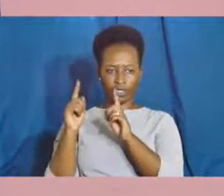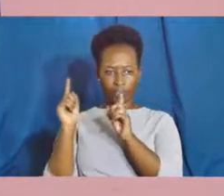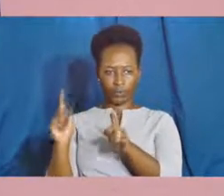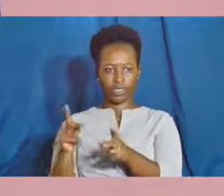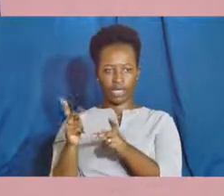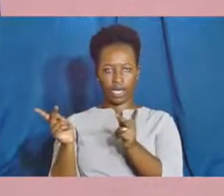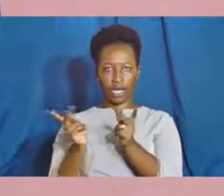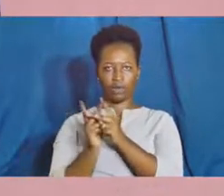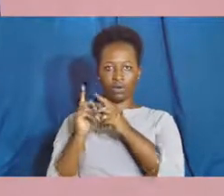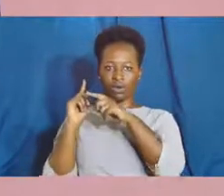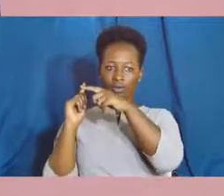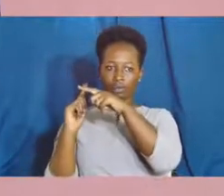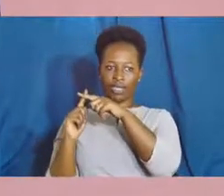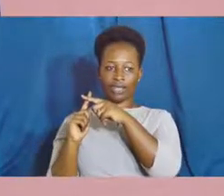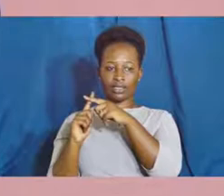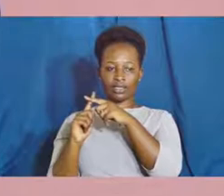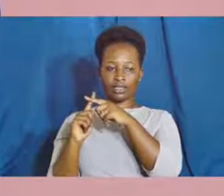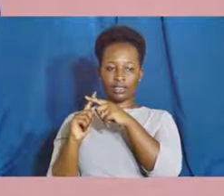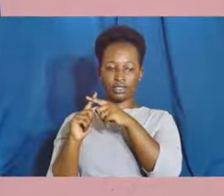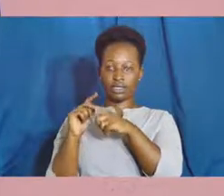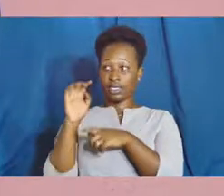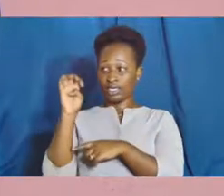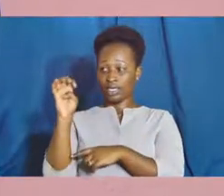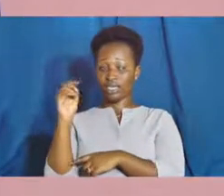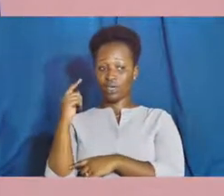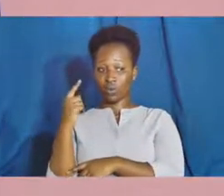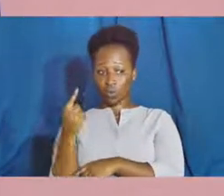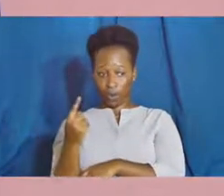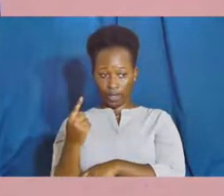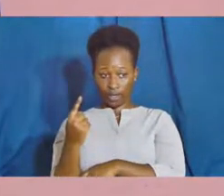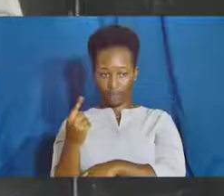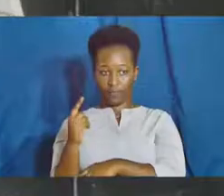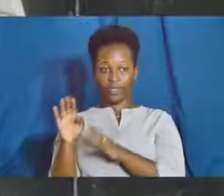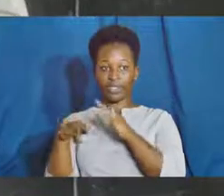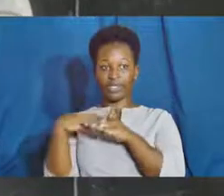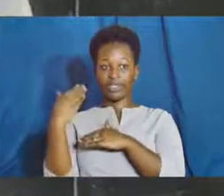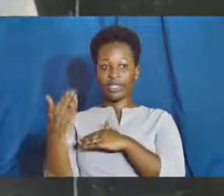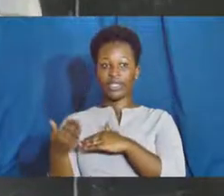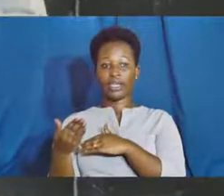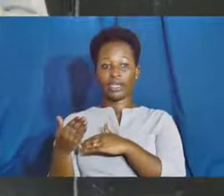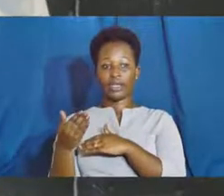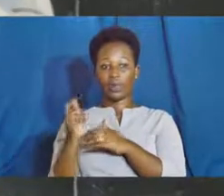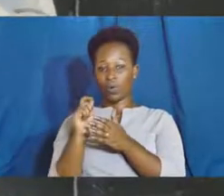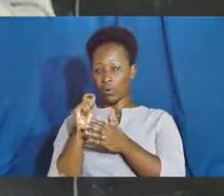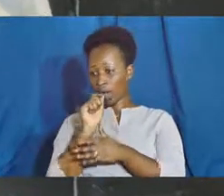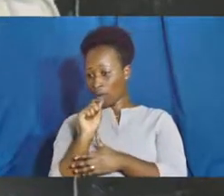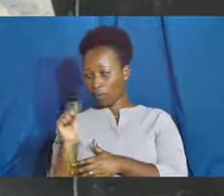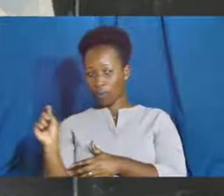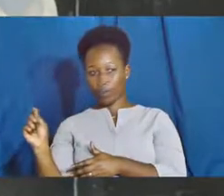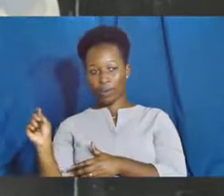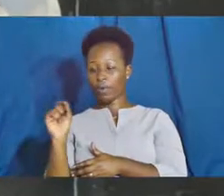is E plus E, 1. And then from that one, I have minus E,